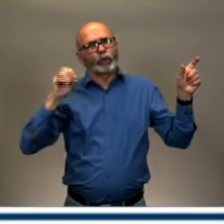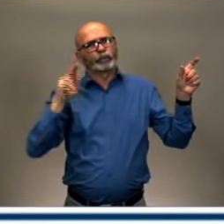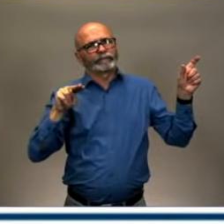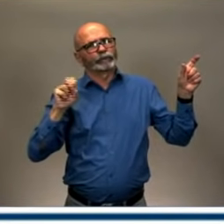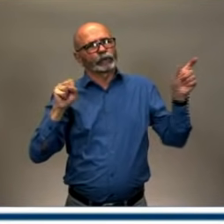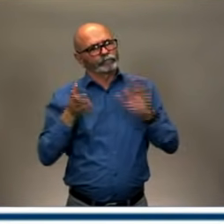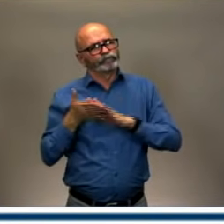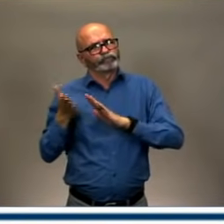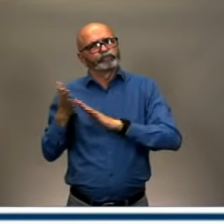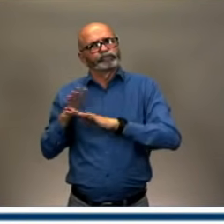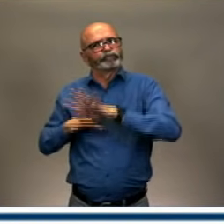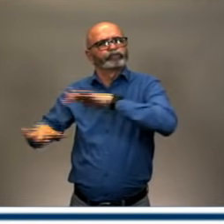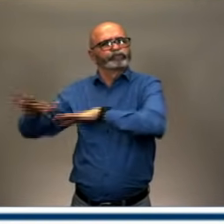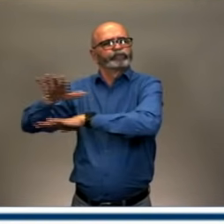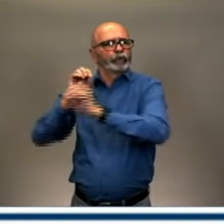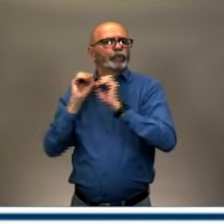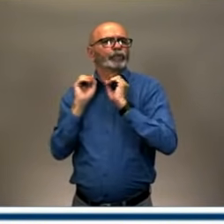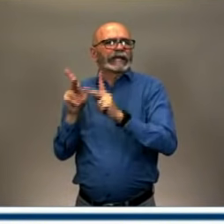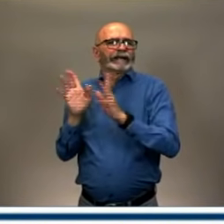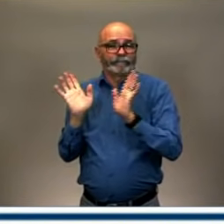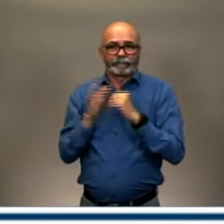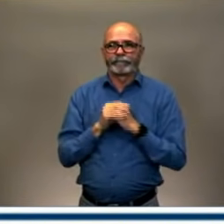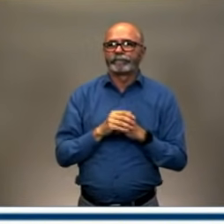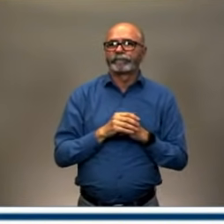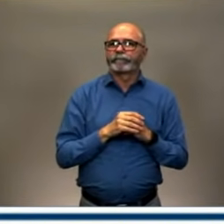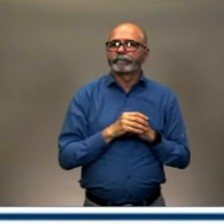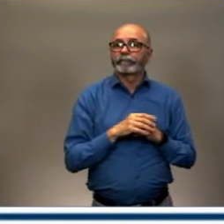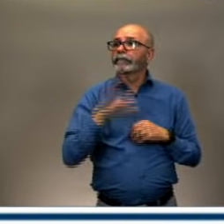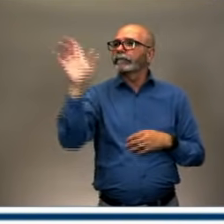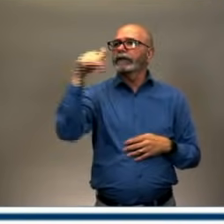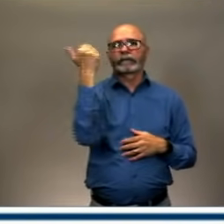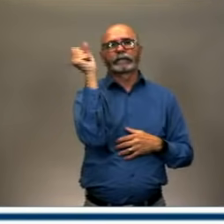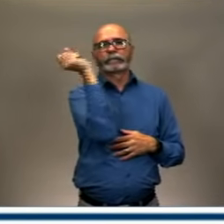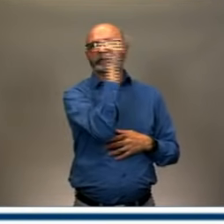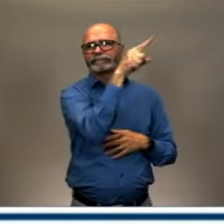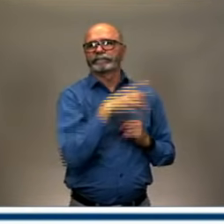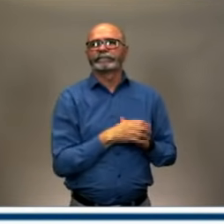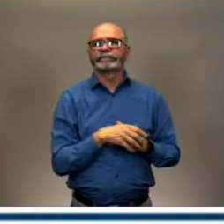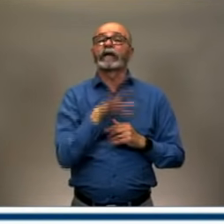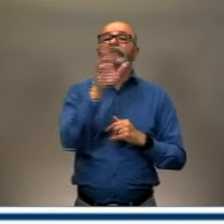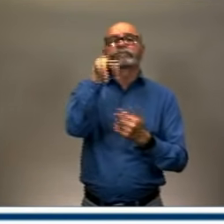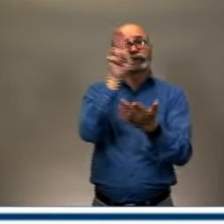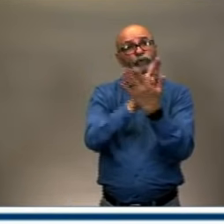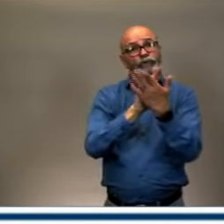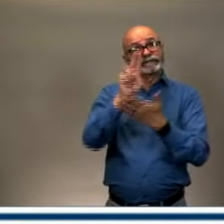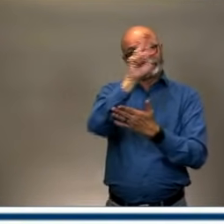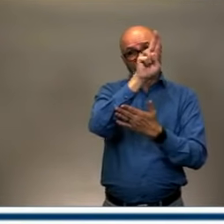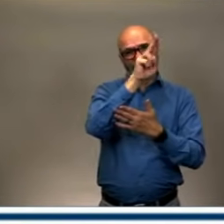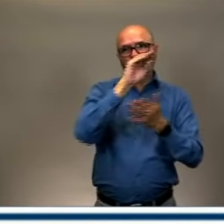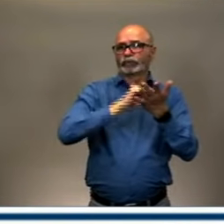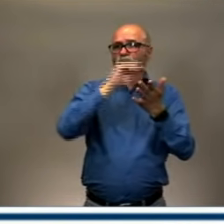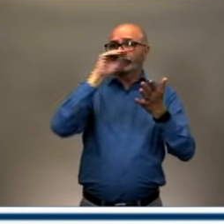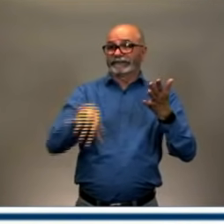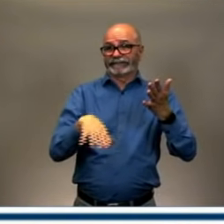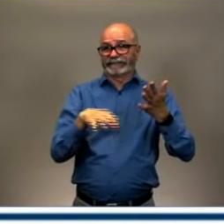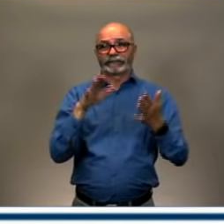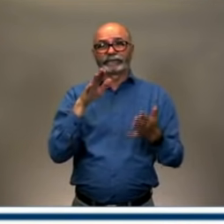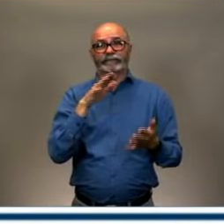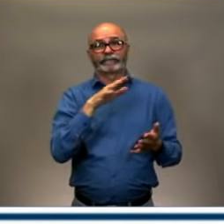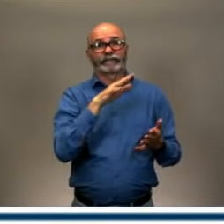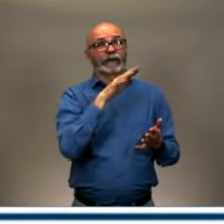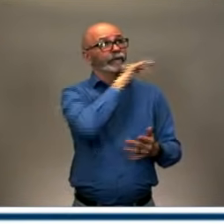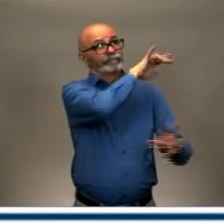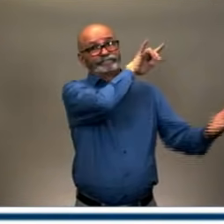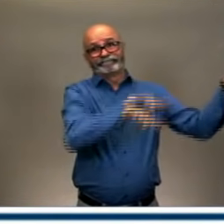Victoria. Thanks. This question is about post-secondary students. You talked a little bit about how they're coming back and are recommended to